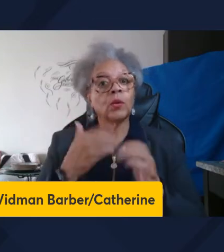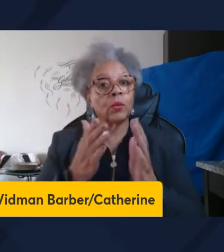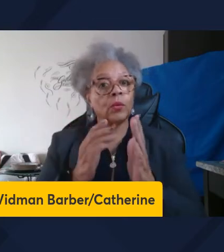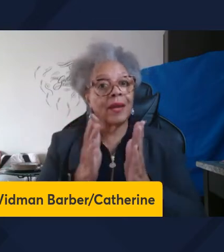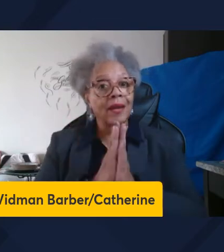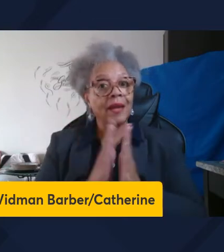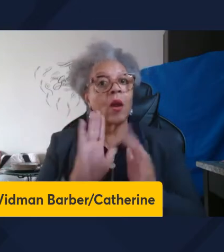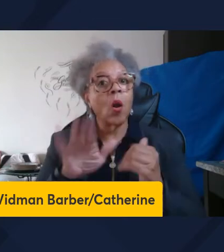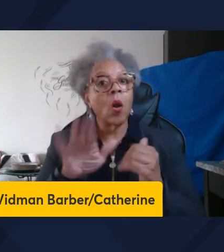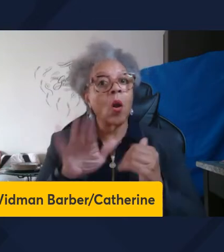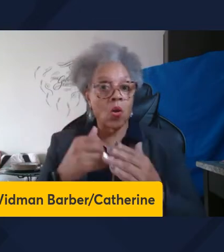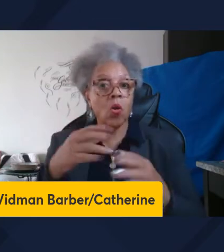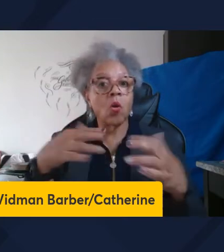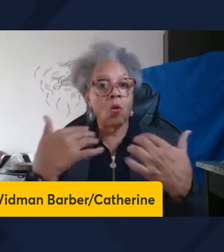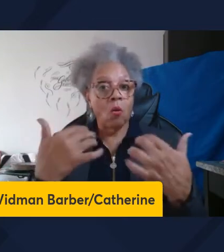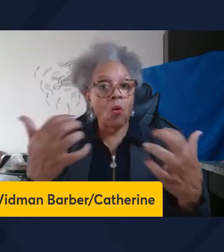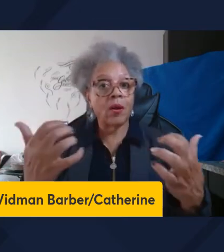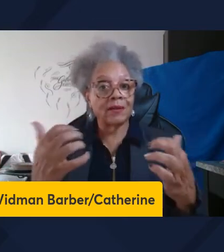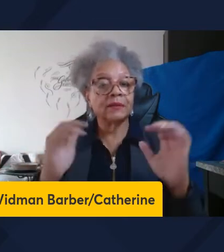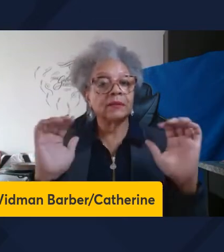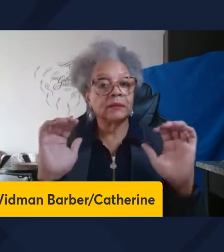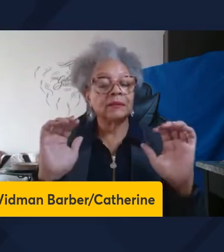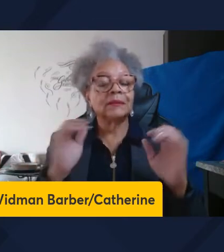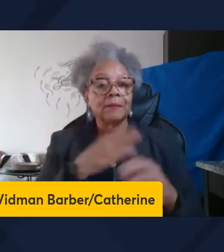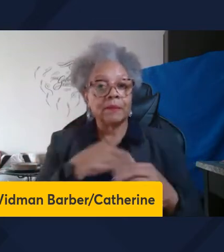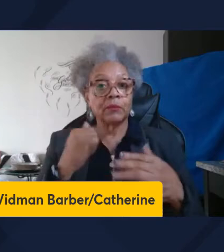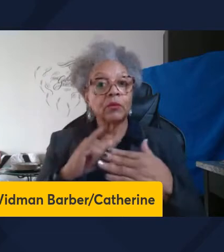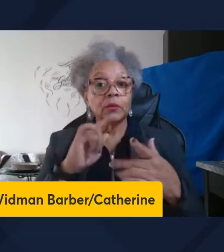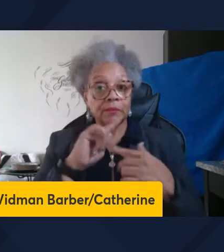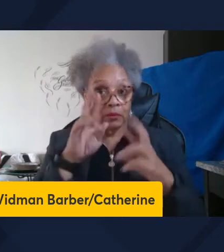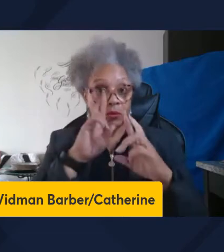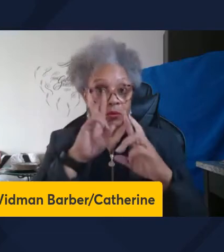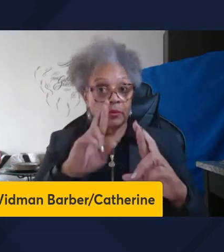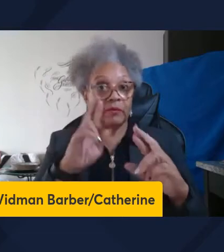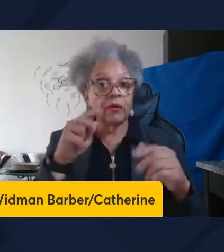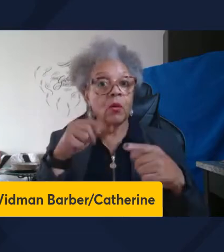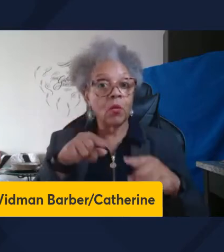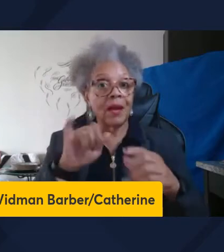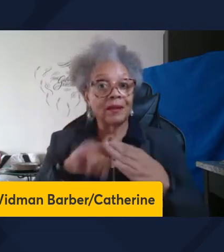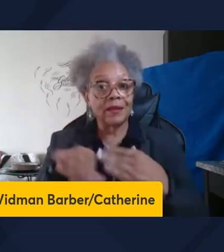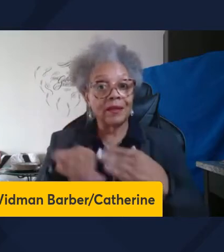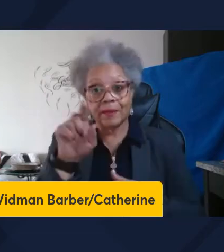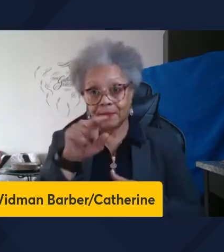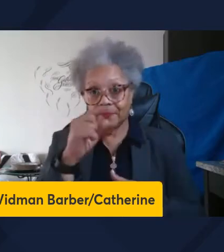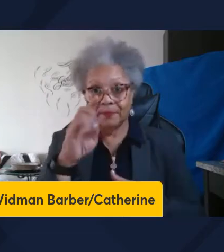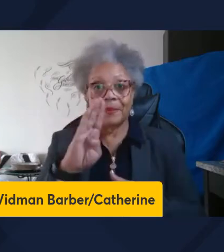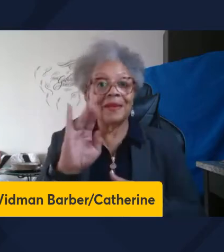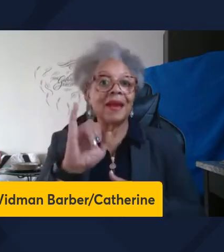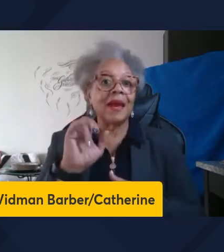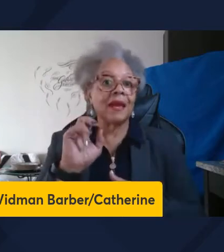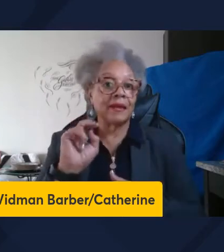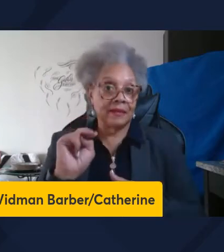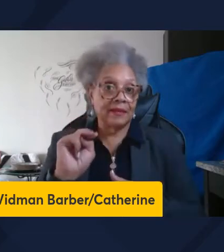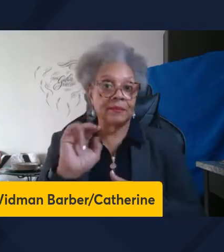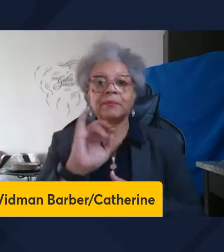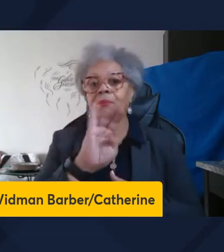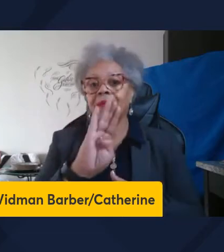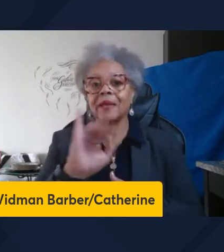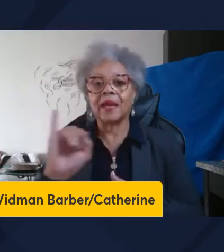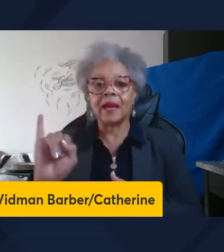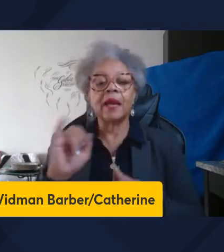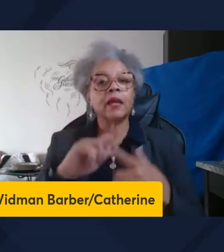to be polite and respectful while in the Black and Immuno space. If we see anything offensive, your comment will be deleted